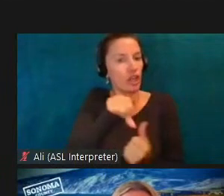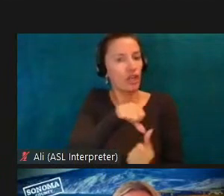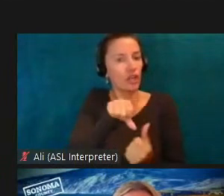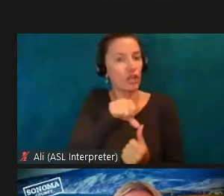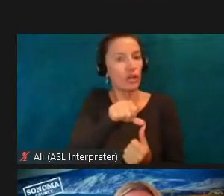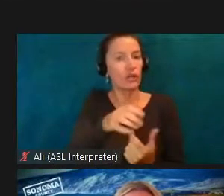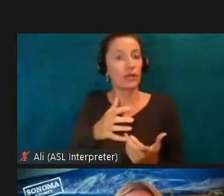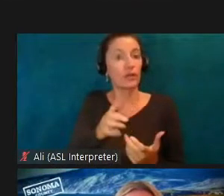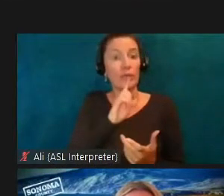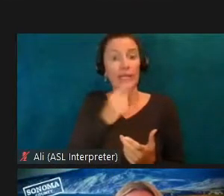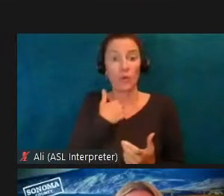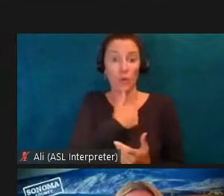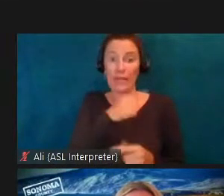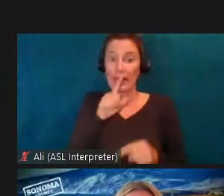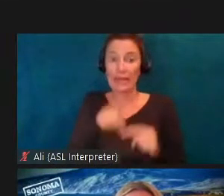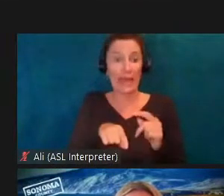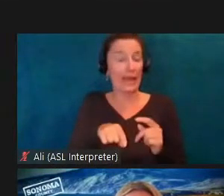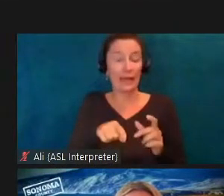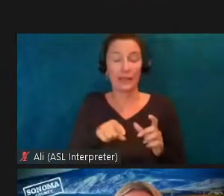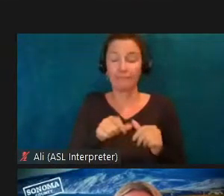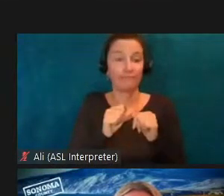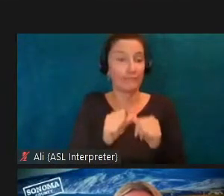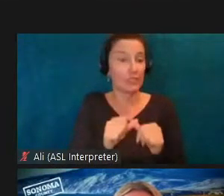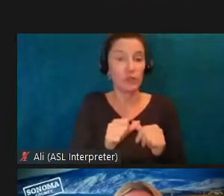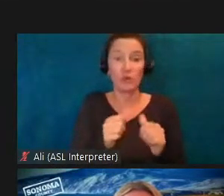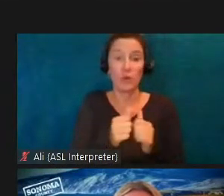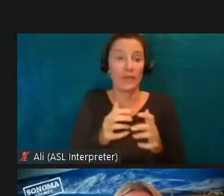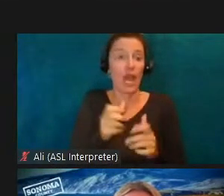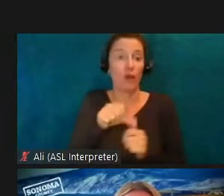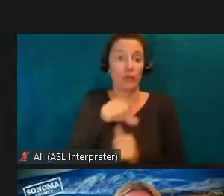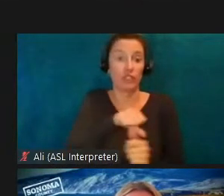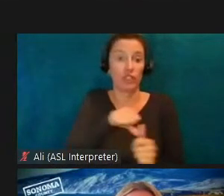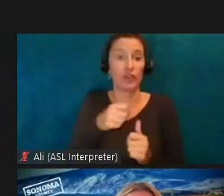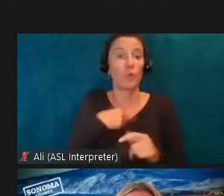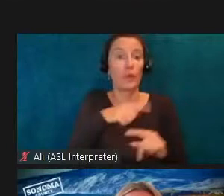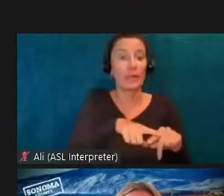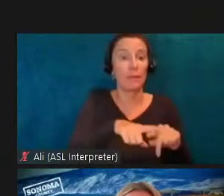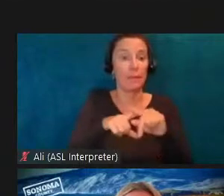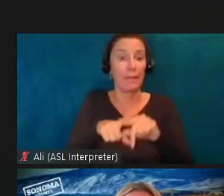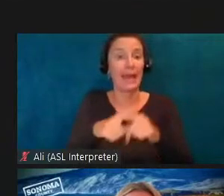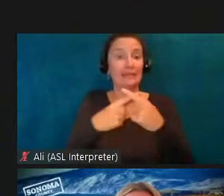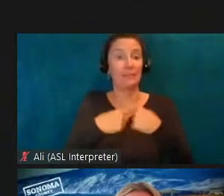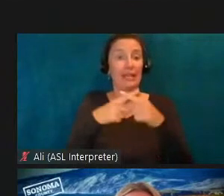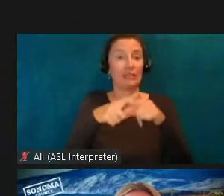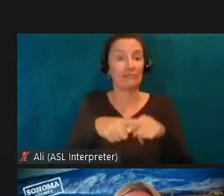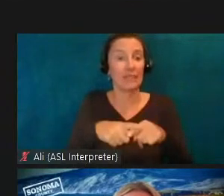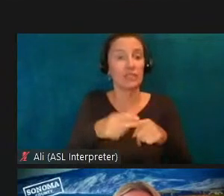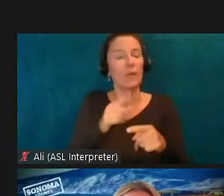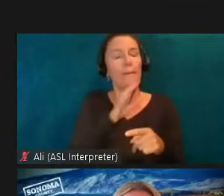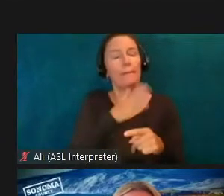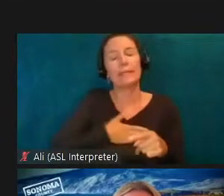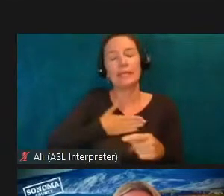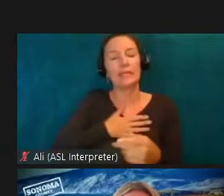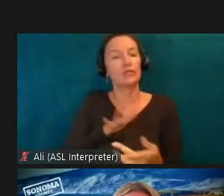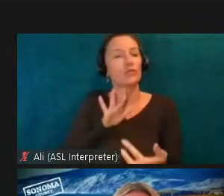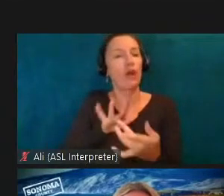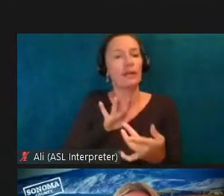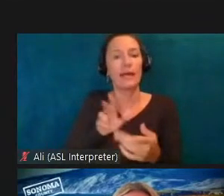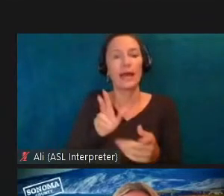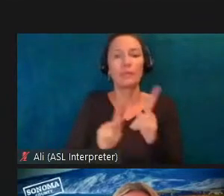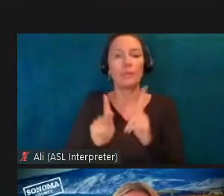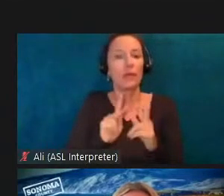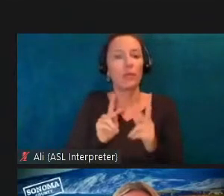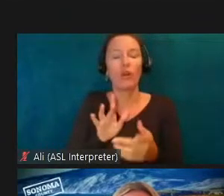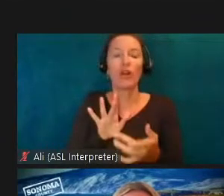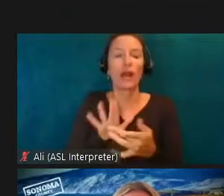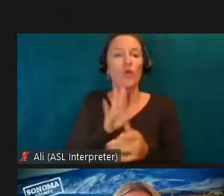do anything without one another. We are interdependent. So don't fail to reach out to people and reach out to your